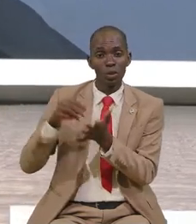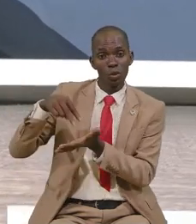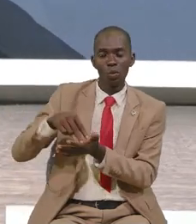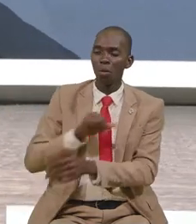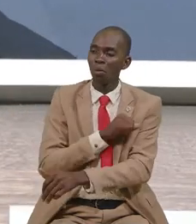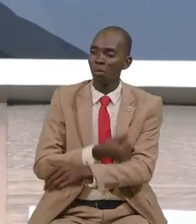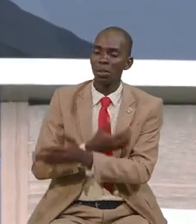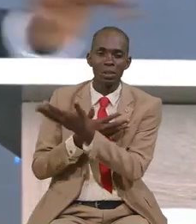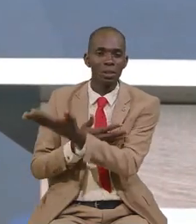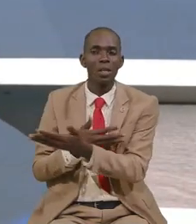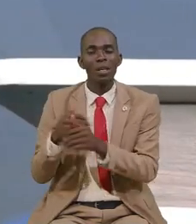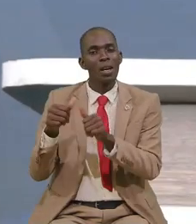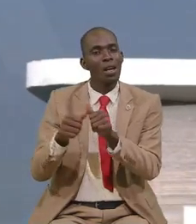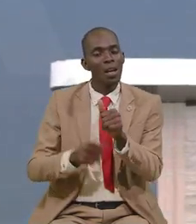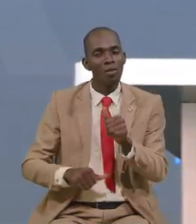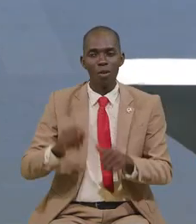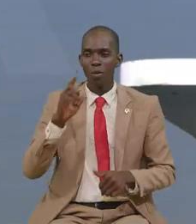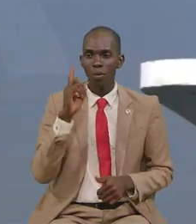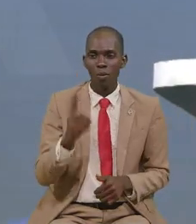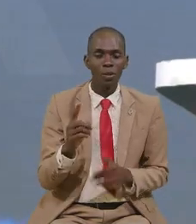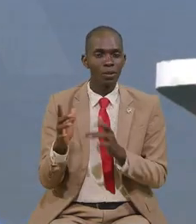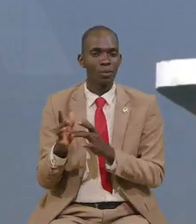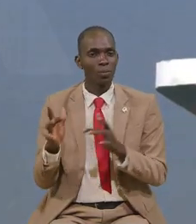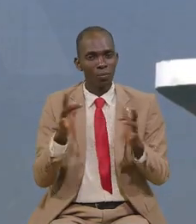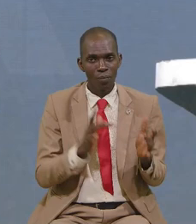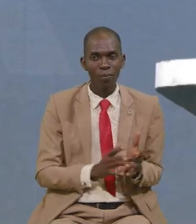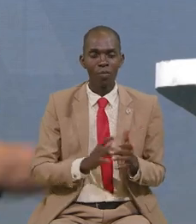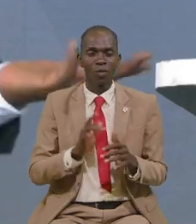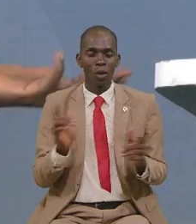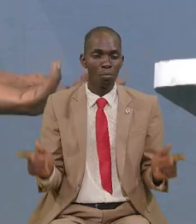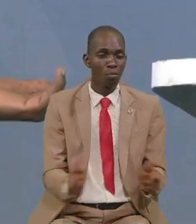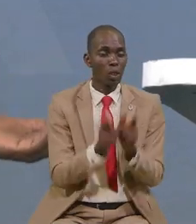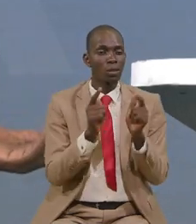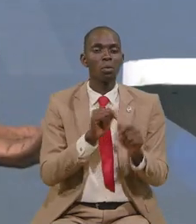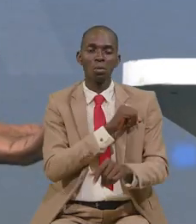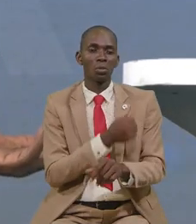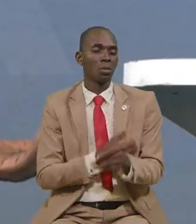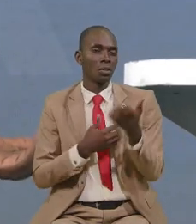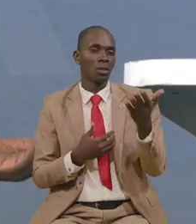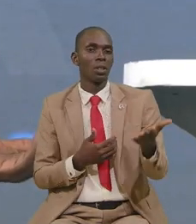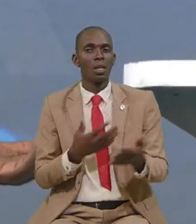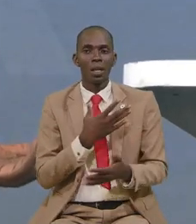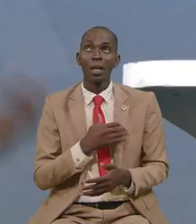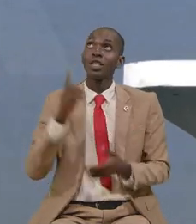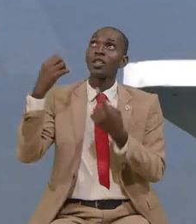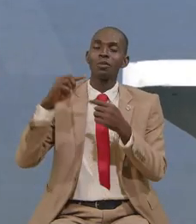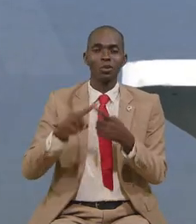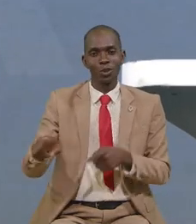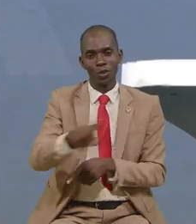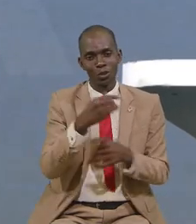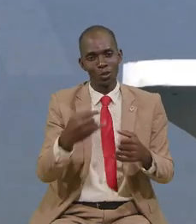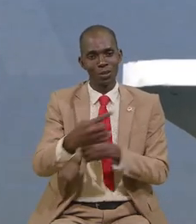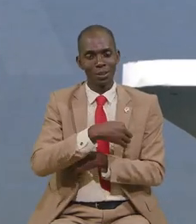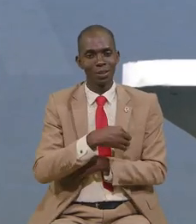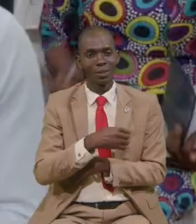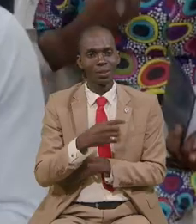authority. Everyone Jesus comes to, authority. And he comes to you today. He